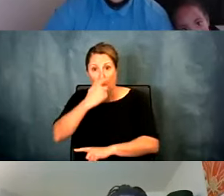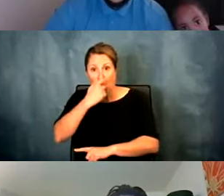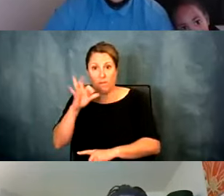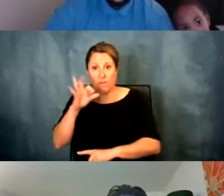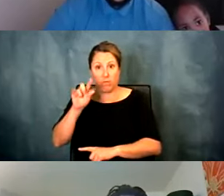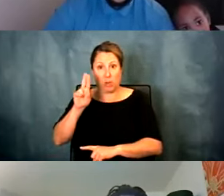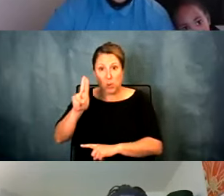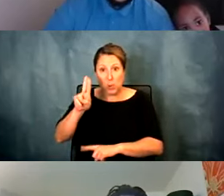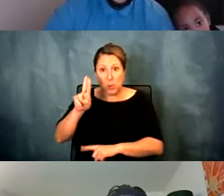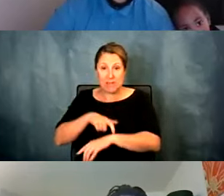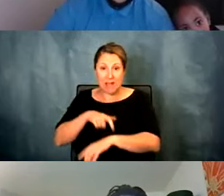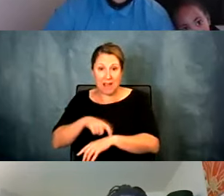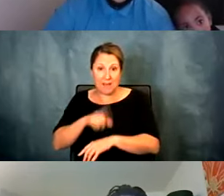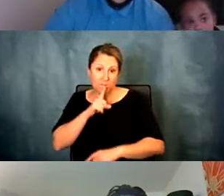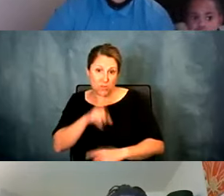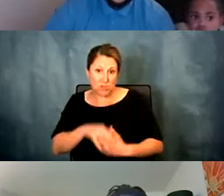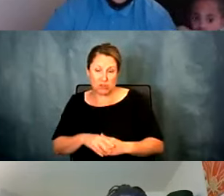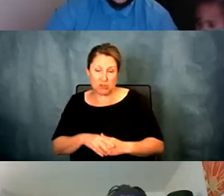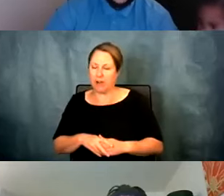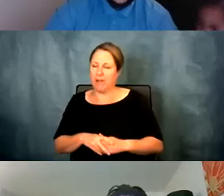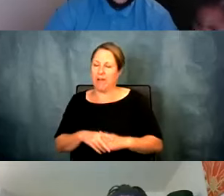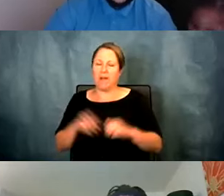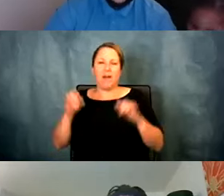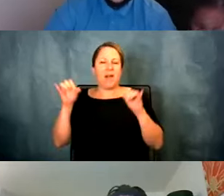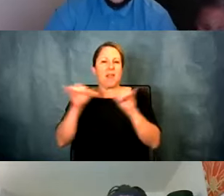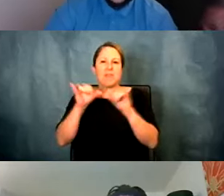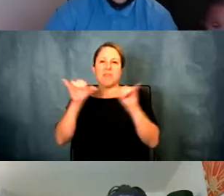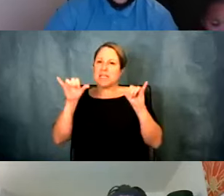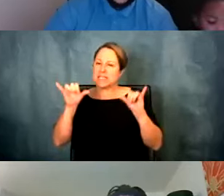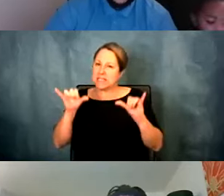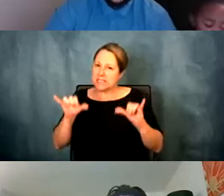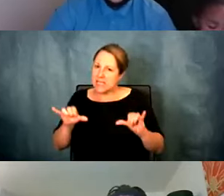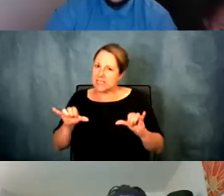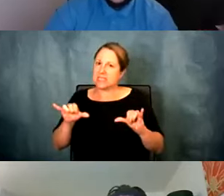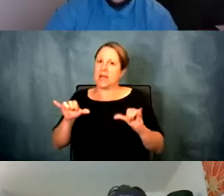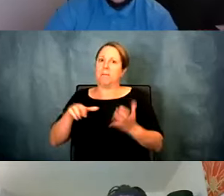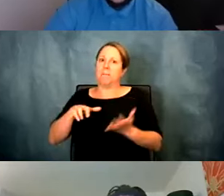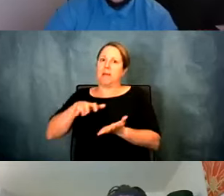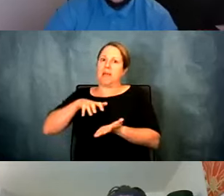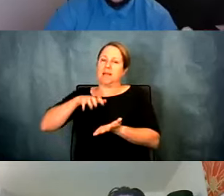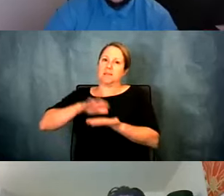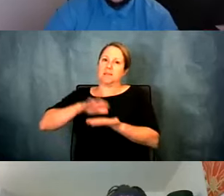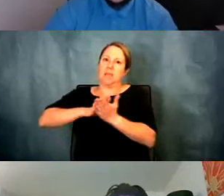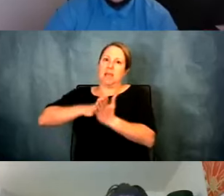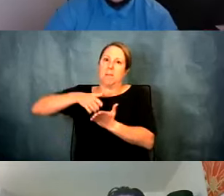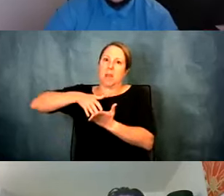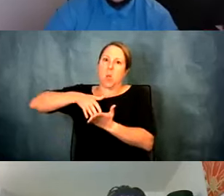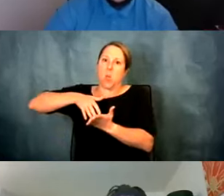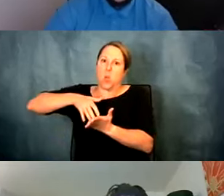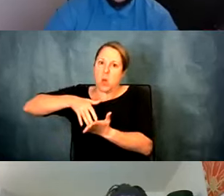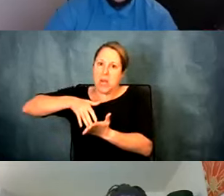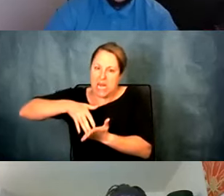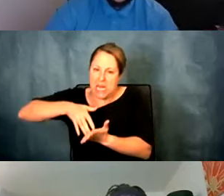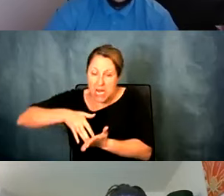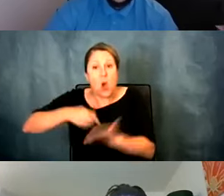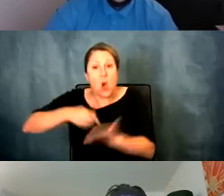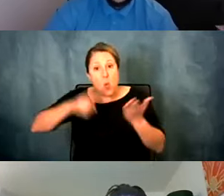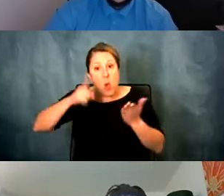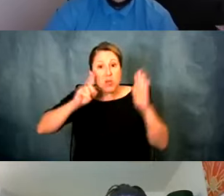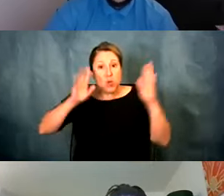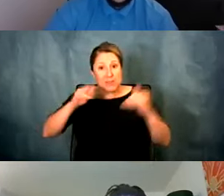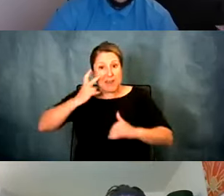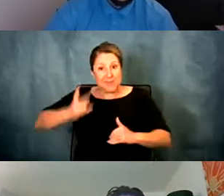like the system is wearing thin to where what you expect when you walk through the doors of the emergency room is not going